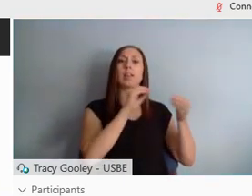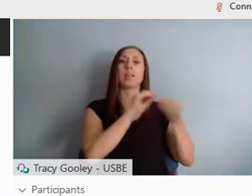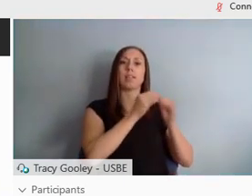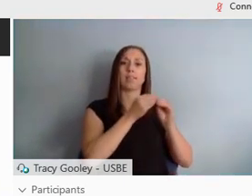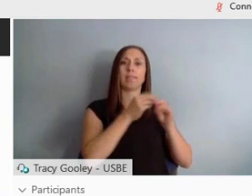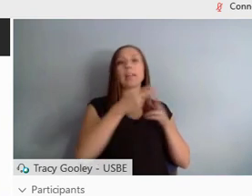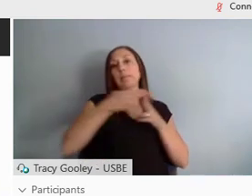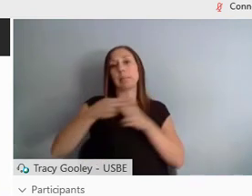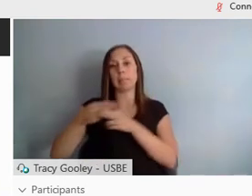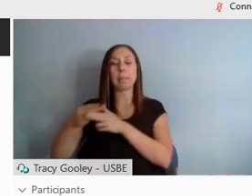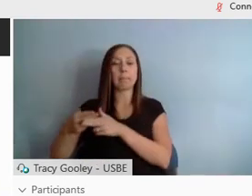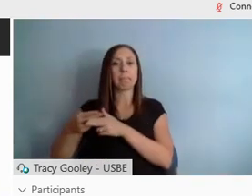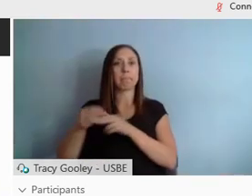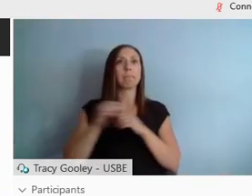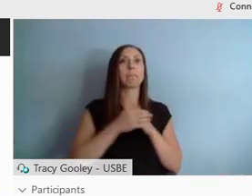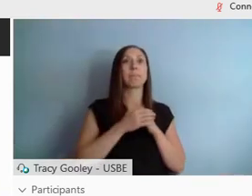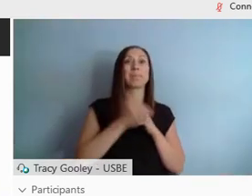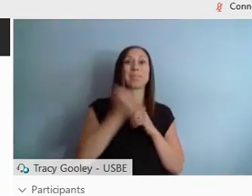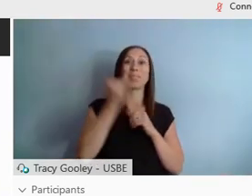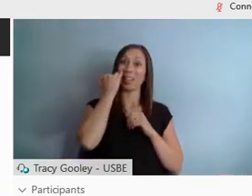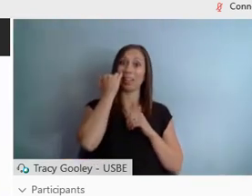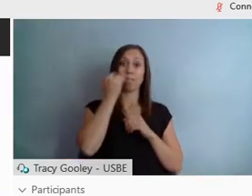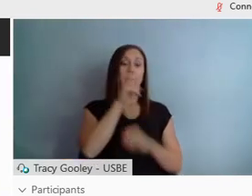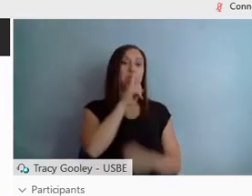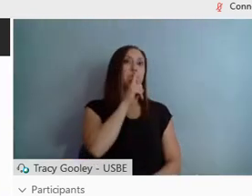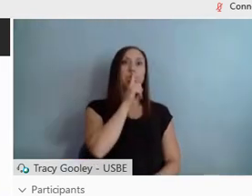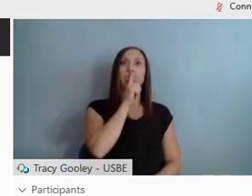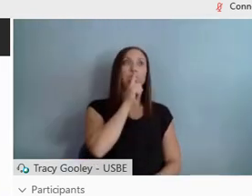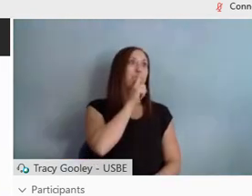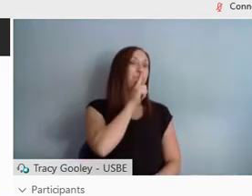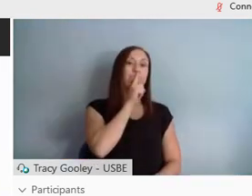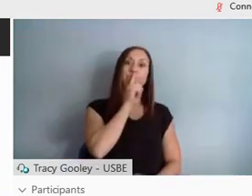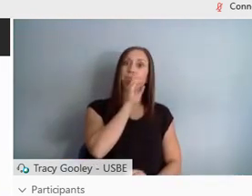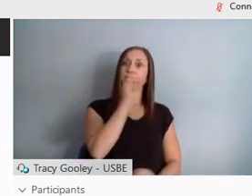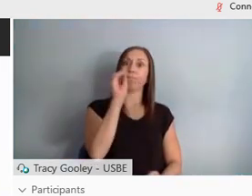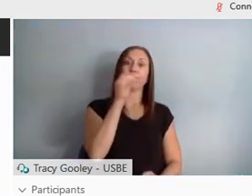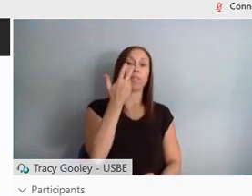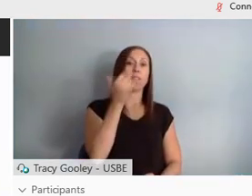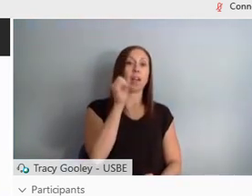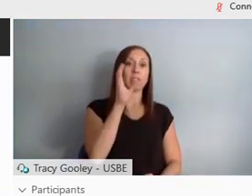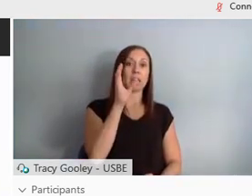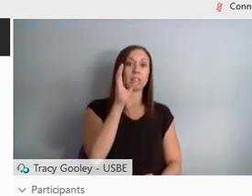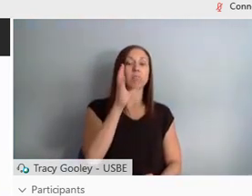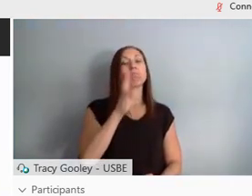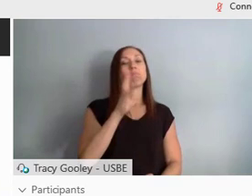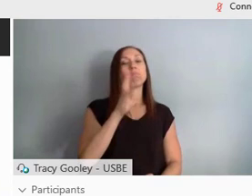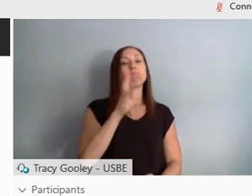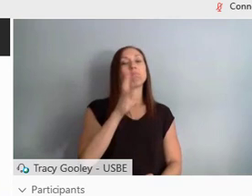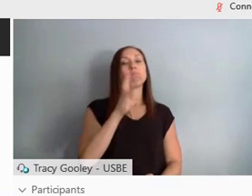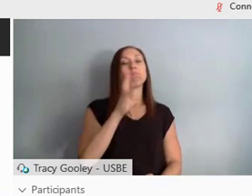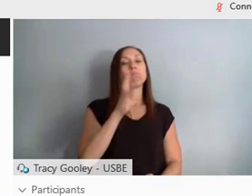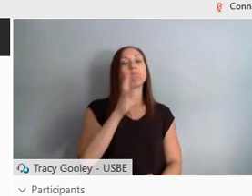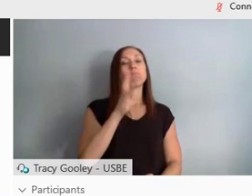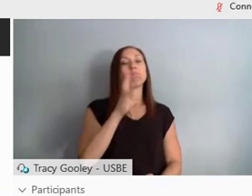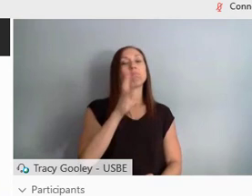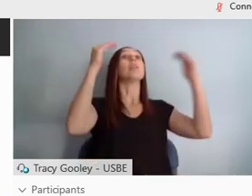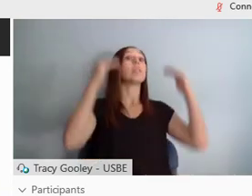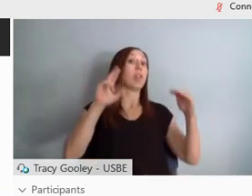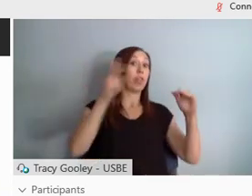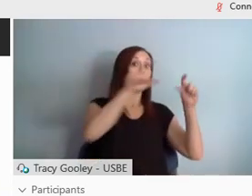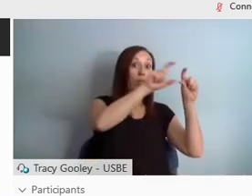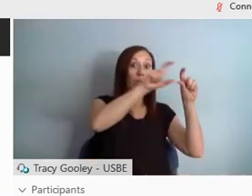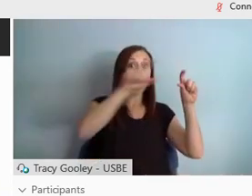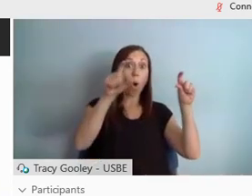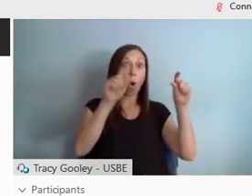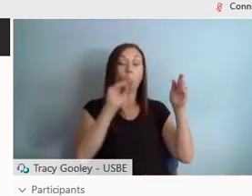of the letter names that they know. And if they don't say anything within that 5 seconds, then you'll move the piece of paper to the next row